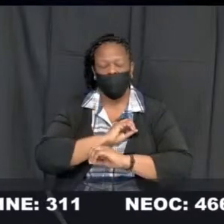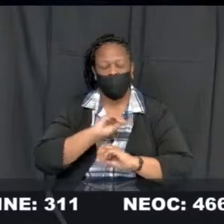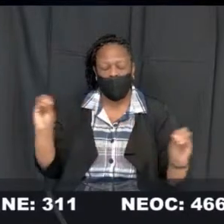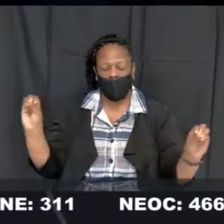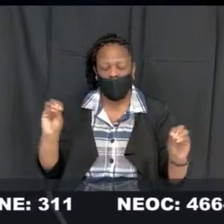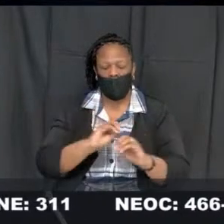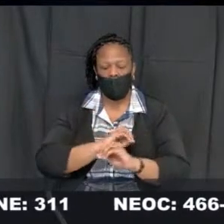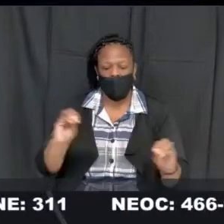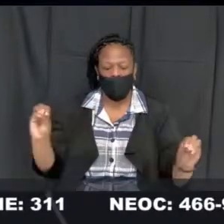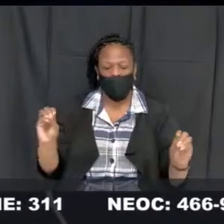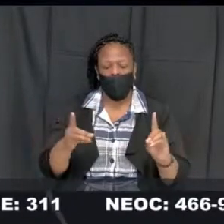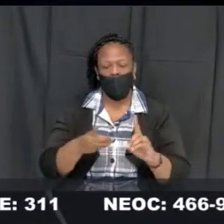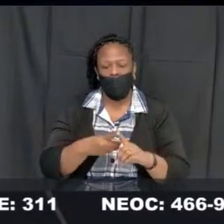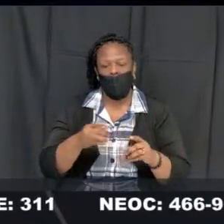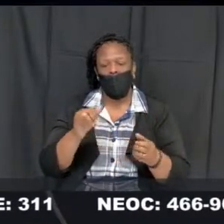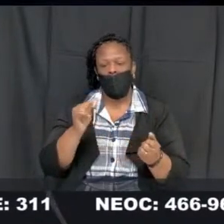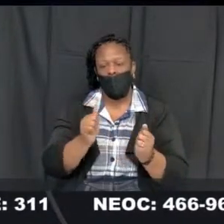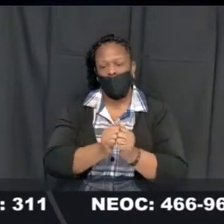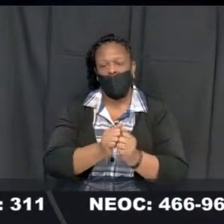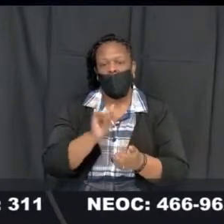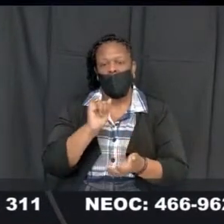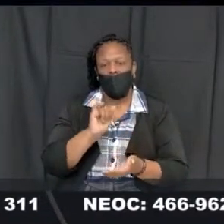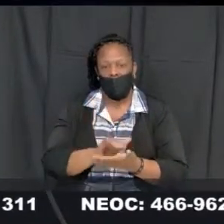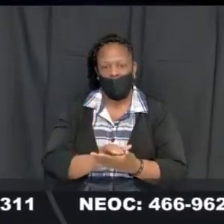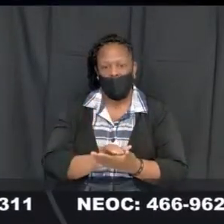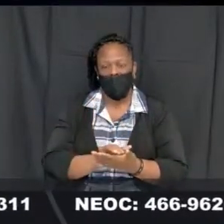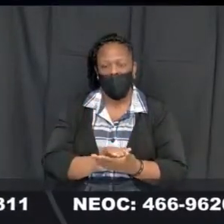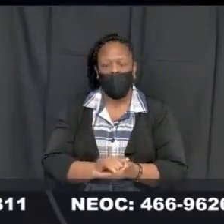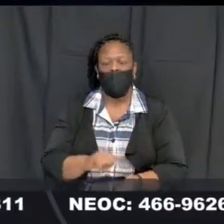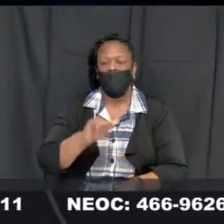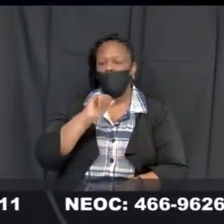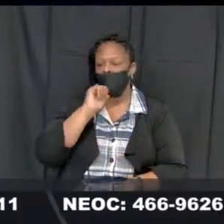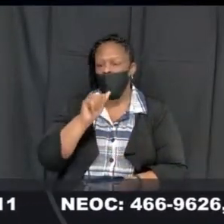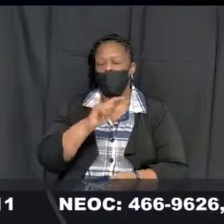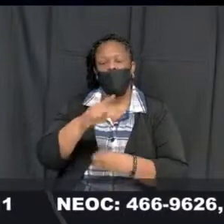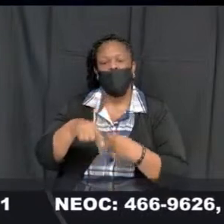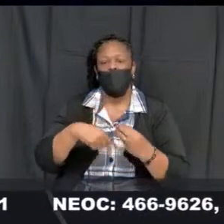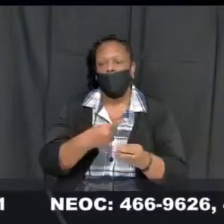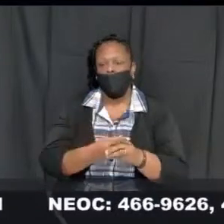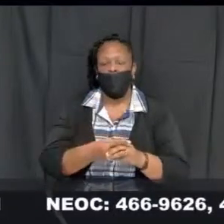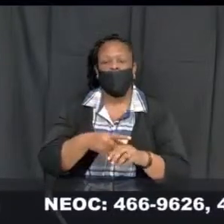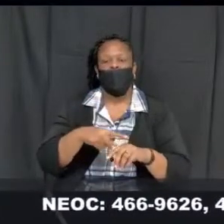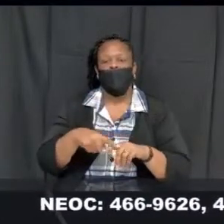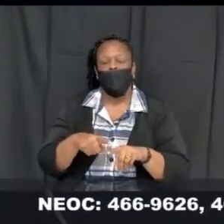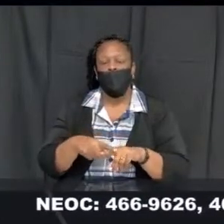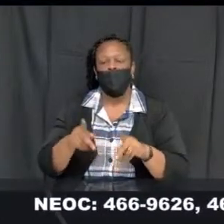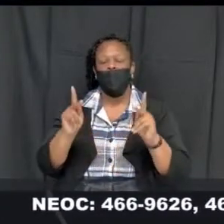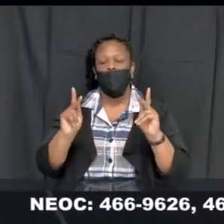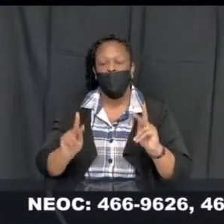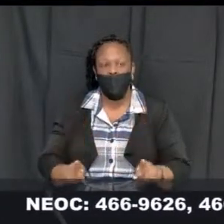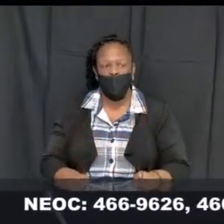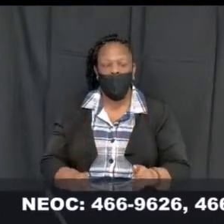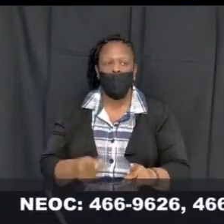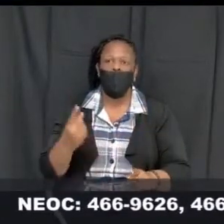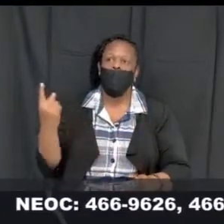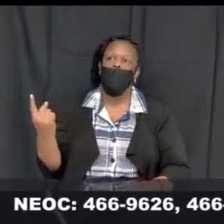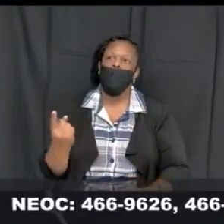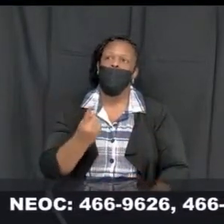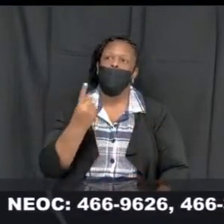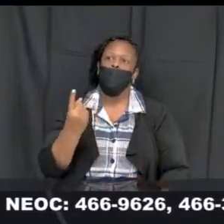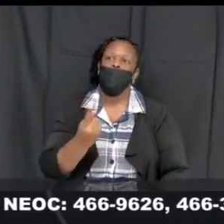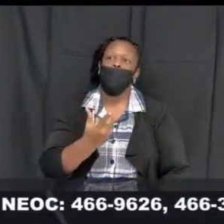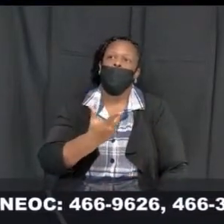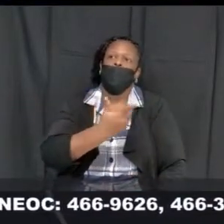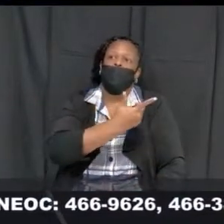party. It is not a partisan political issue. The only politics with vaccination is